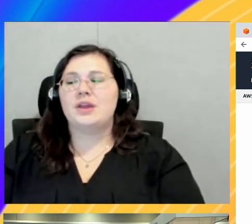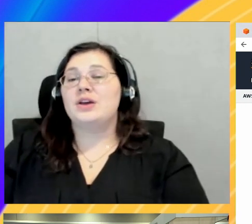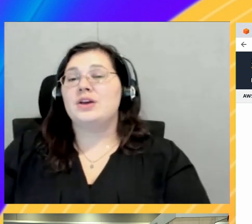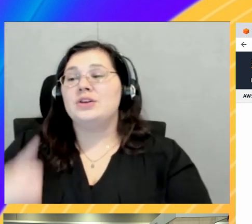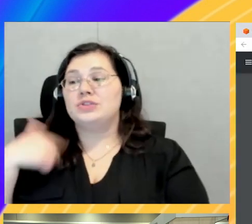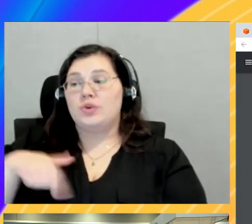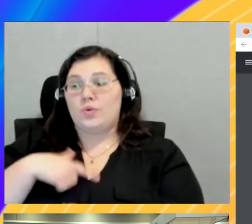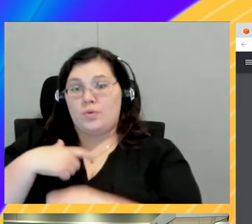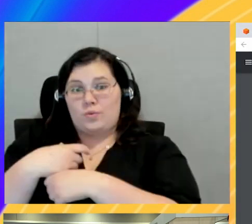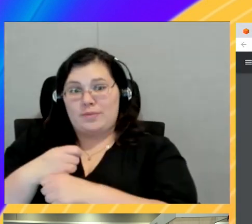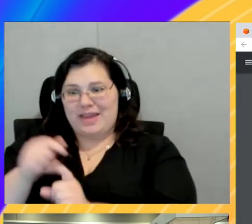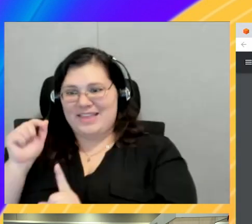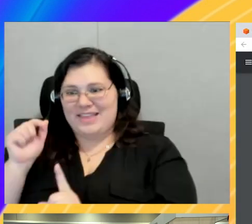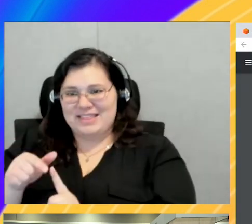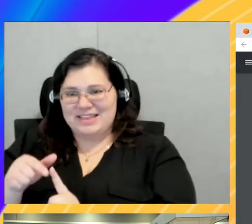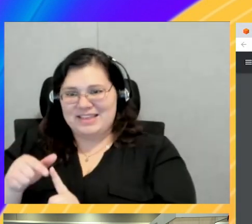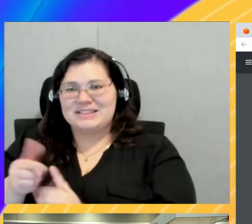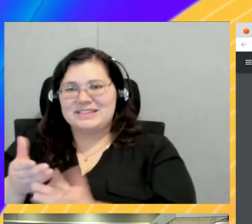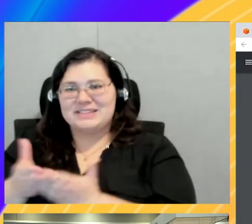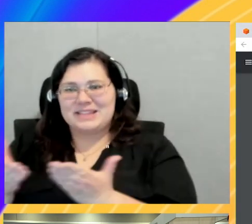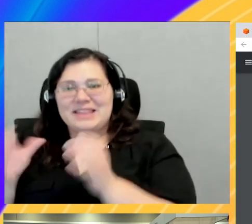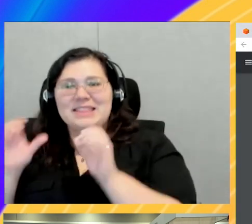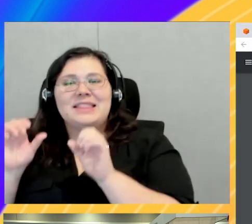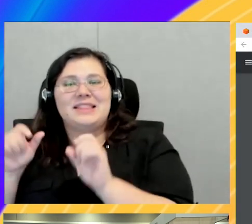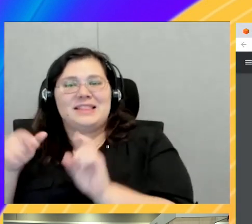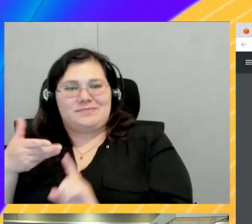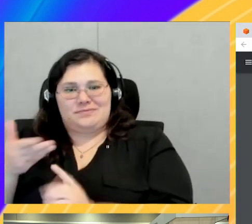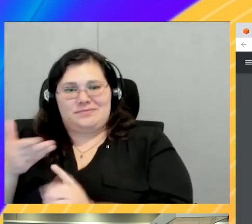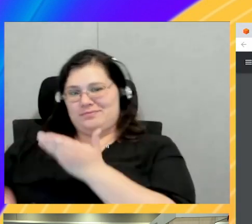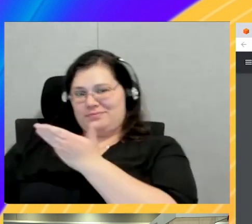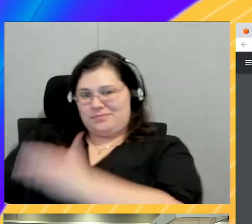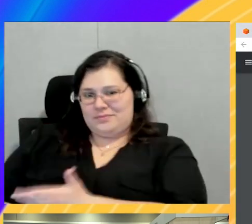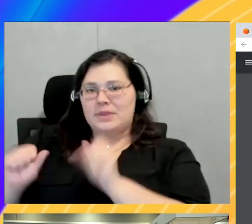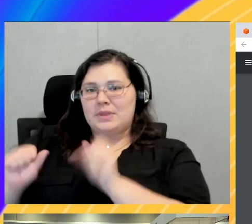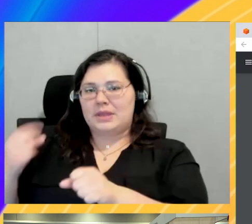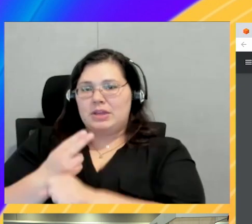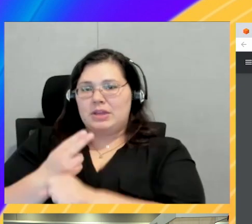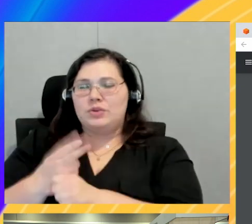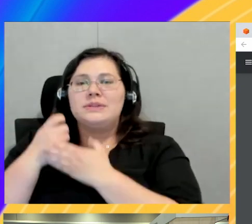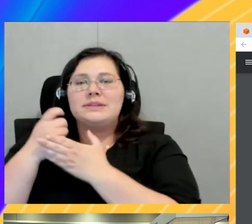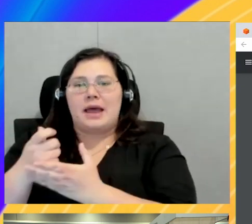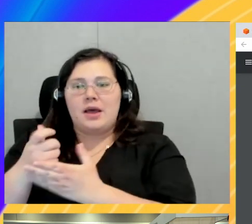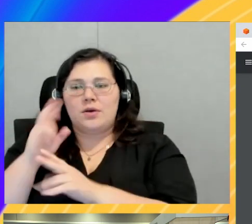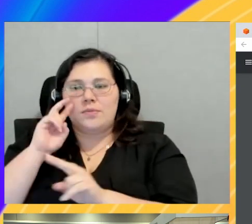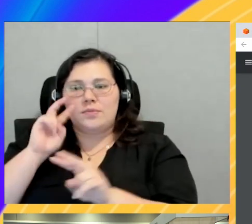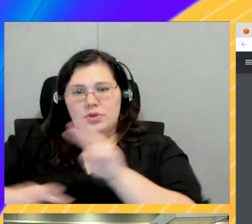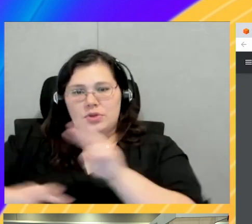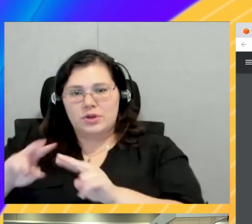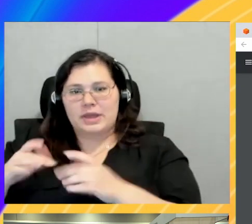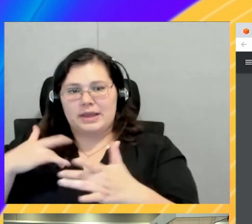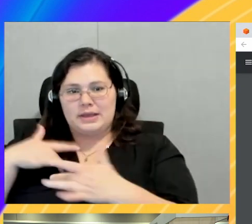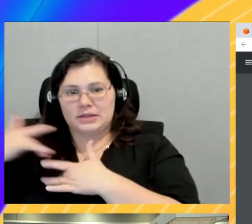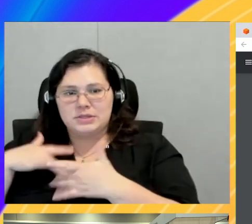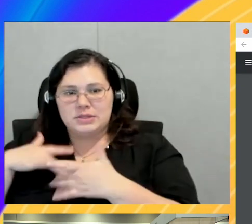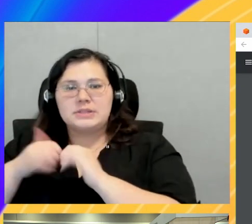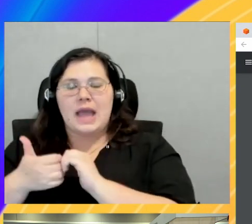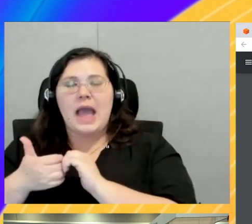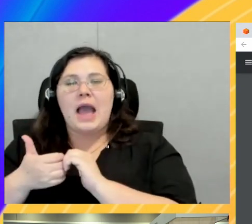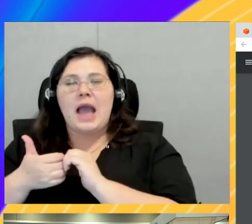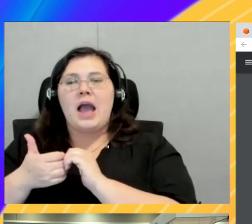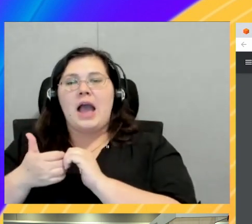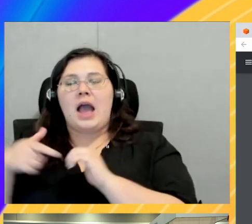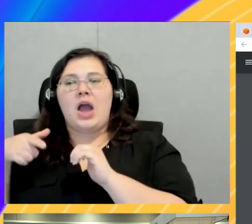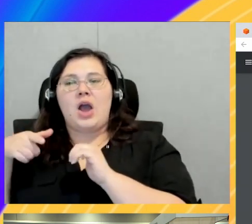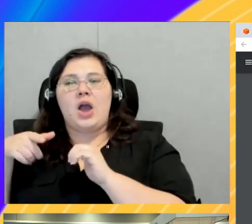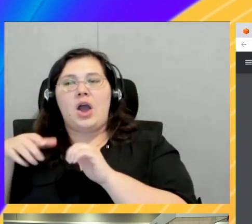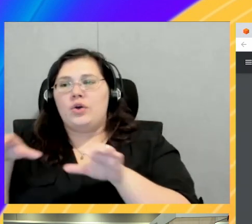can be used to help address concerns on how are you going to prevent, detect, respond, and recover from a ransom event.